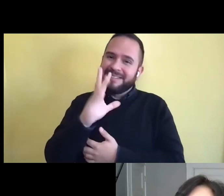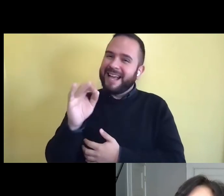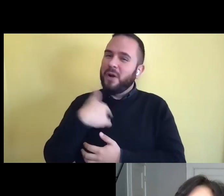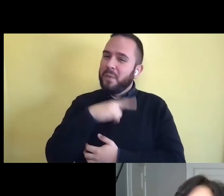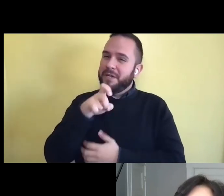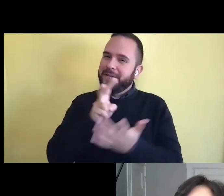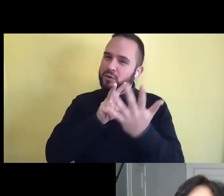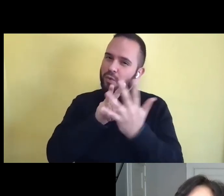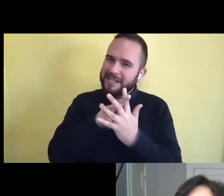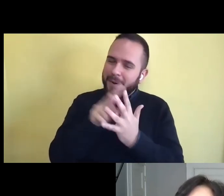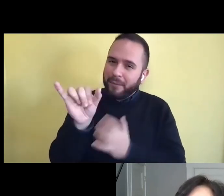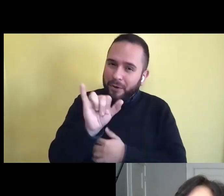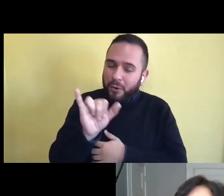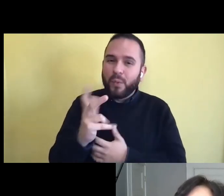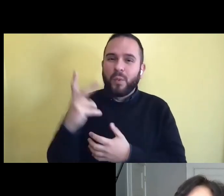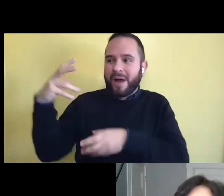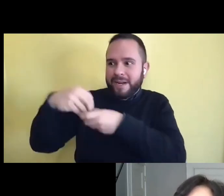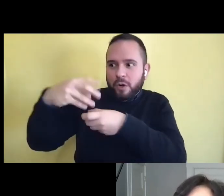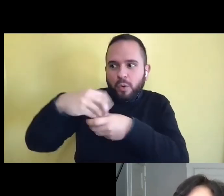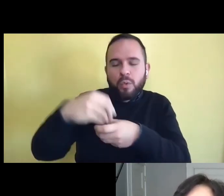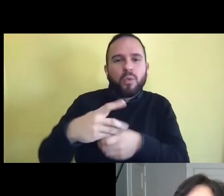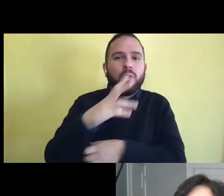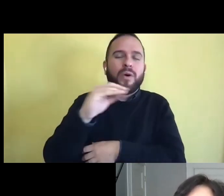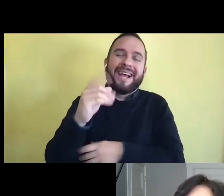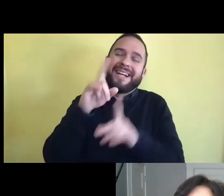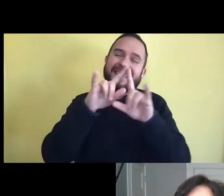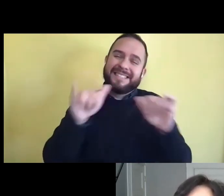value tension of balancing privacy.